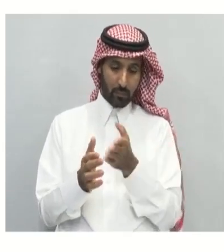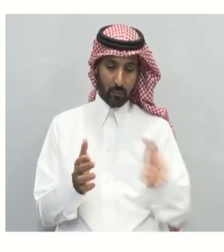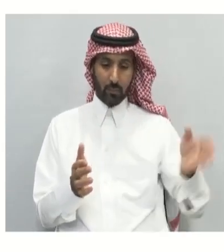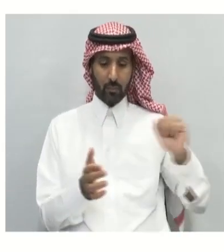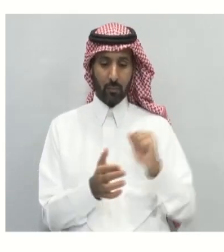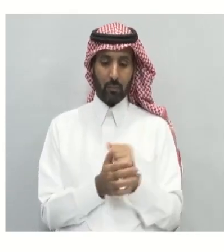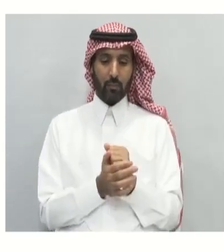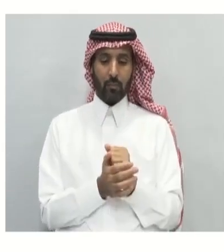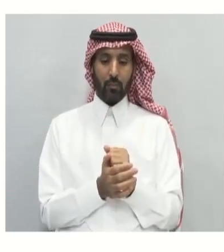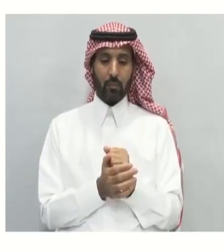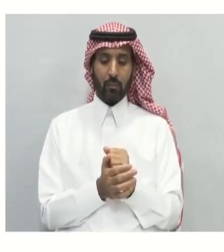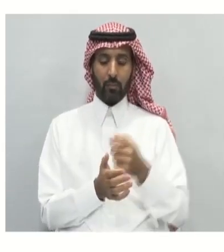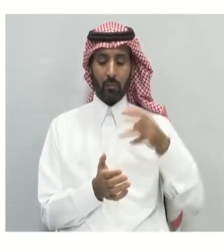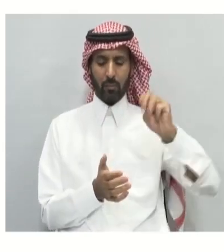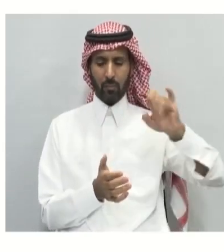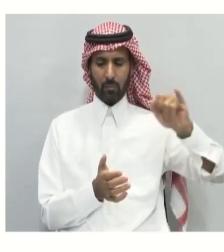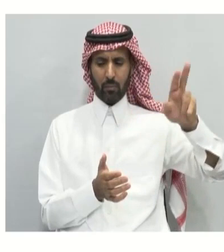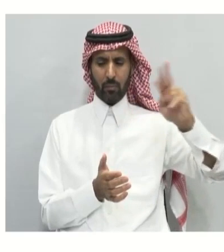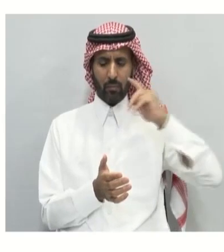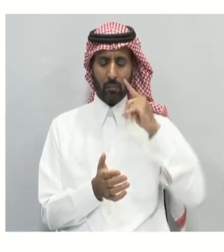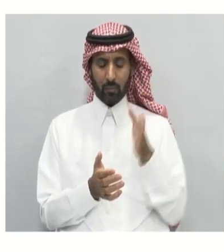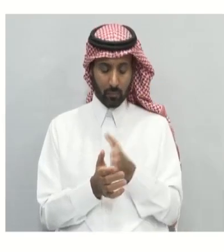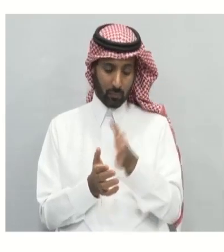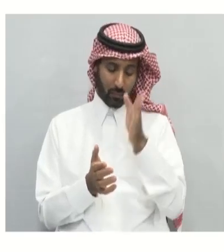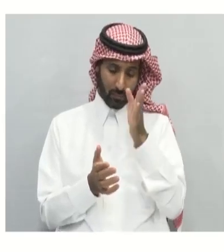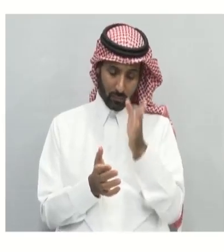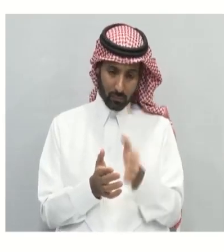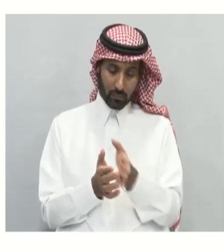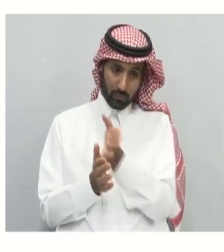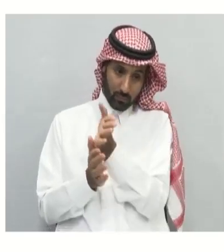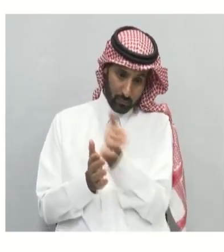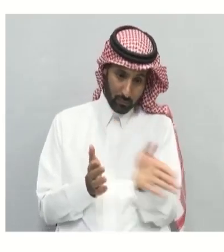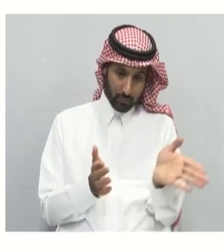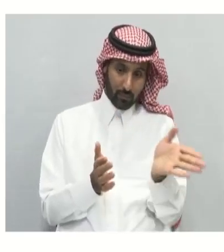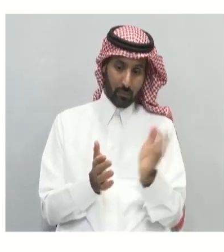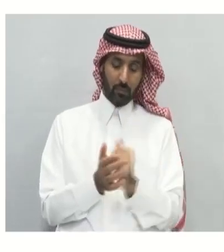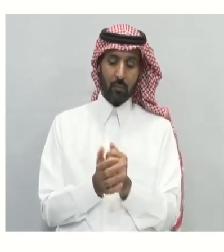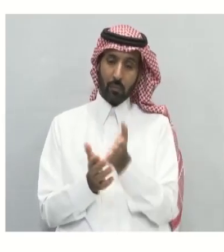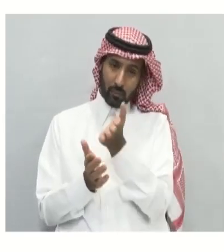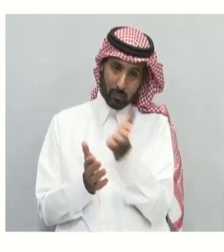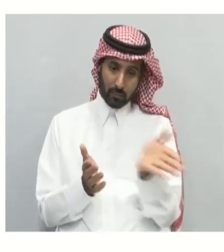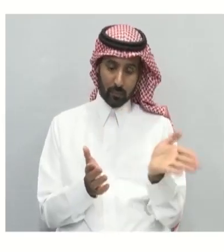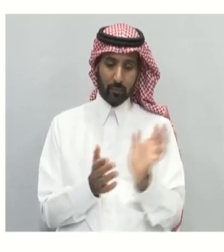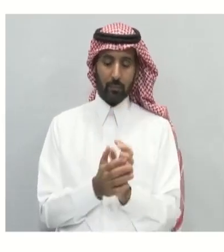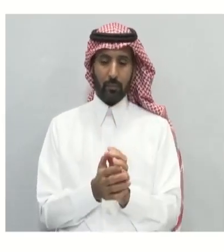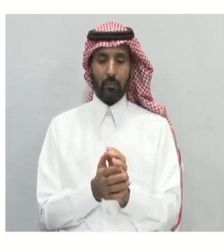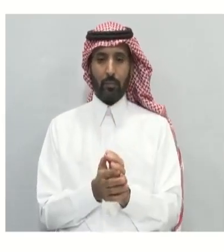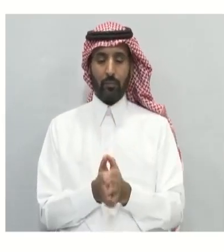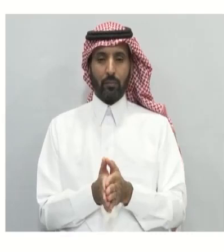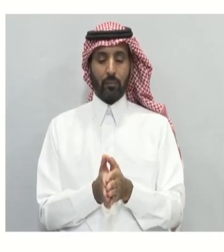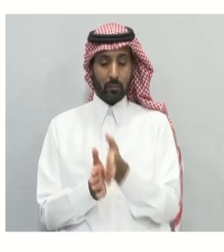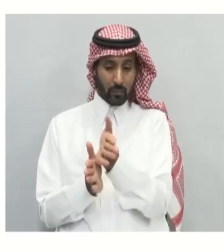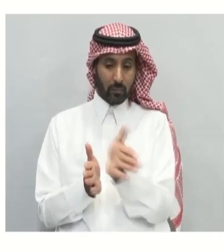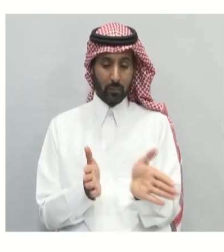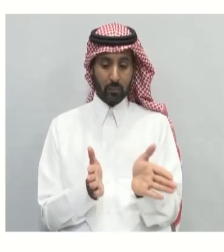Then you will turn left on Main Avenue. Here is the right. You're going to go left.